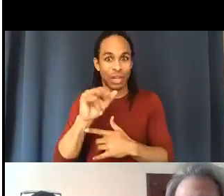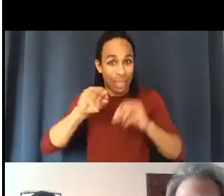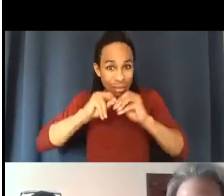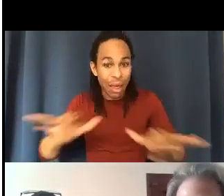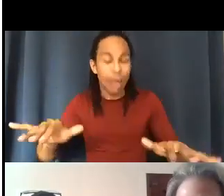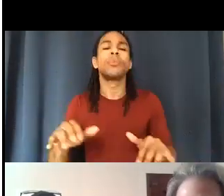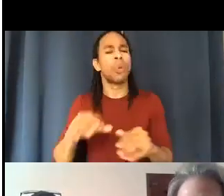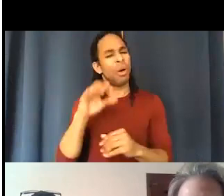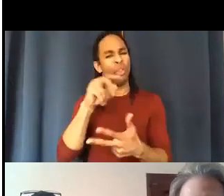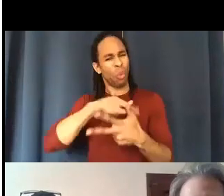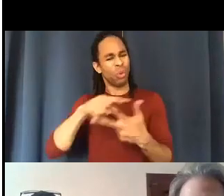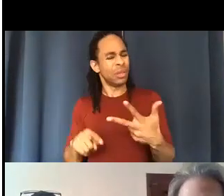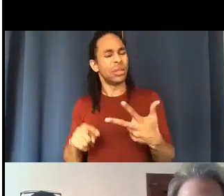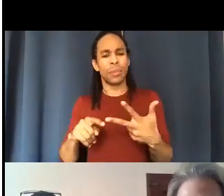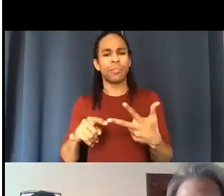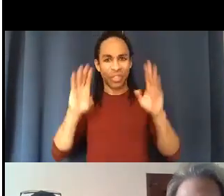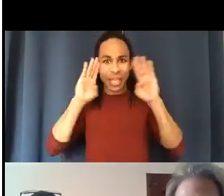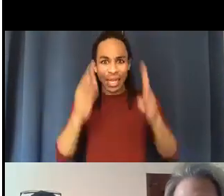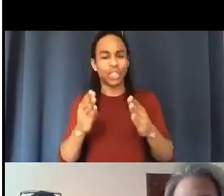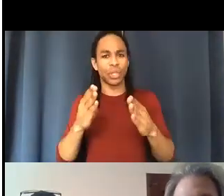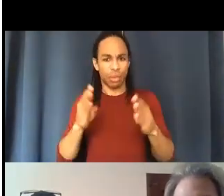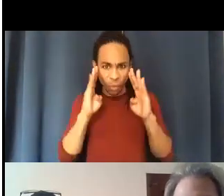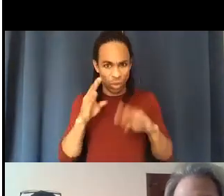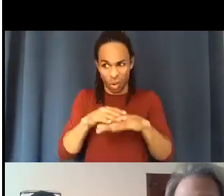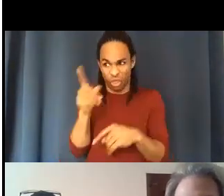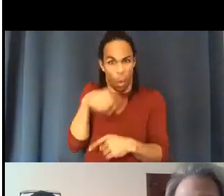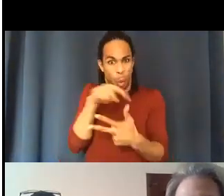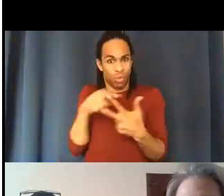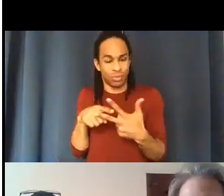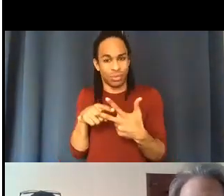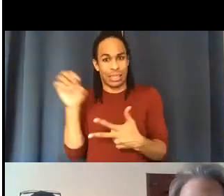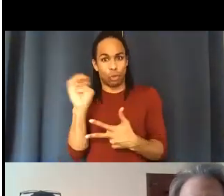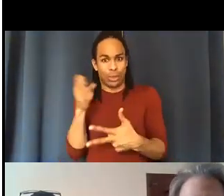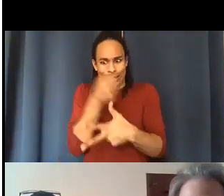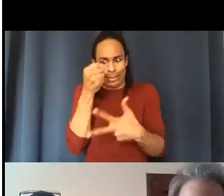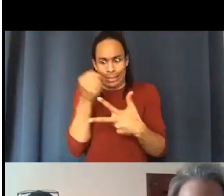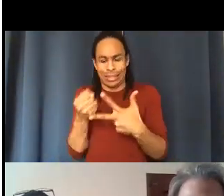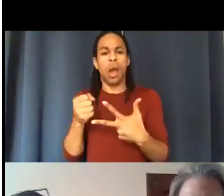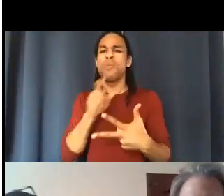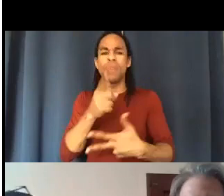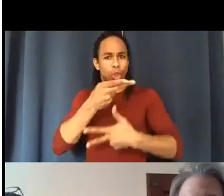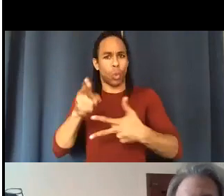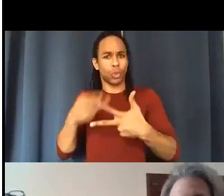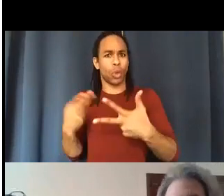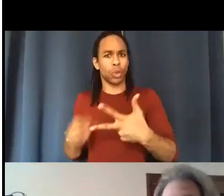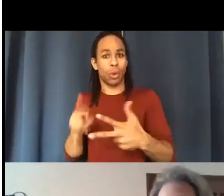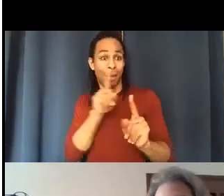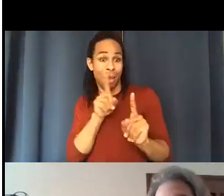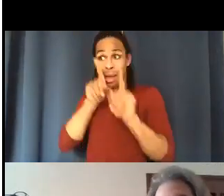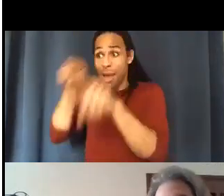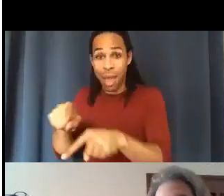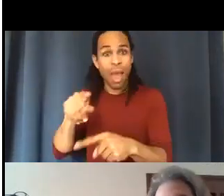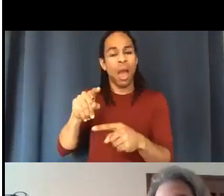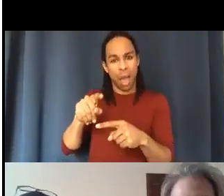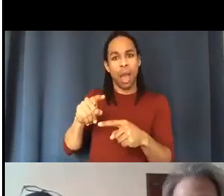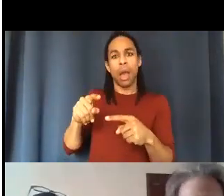these emergencies last for a very short period of time. And then governments, countries, and donors move